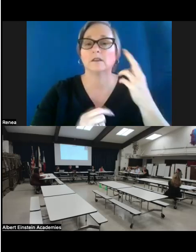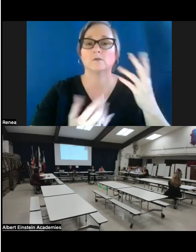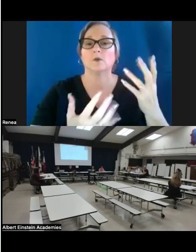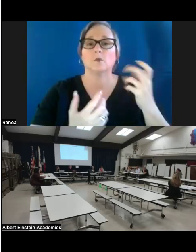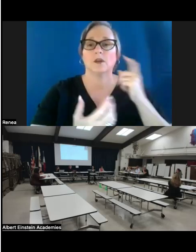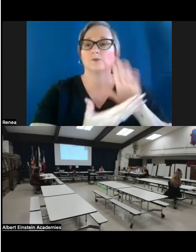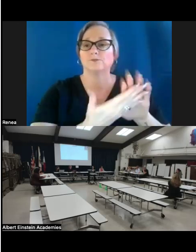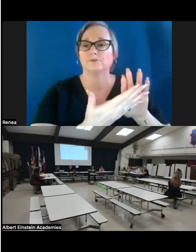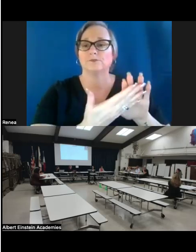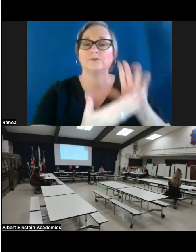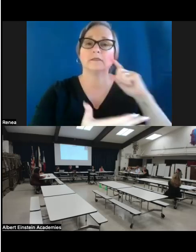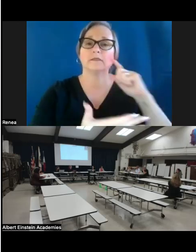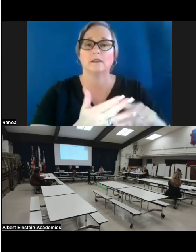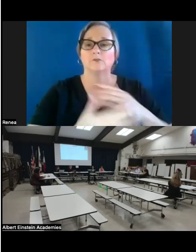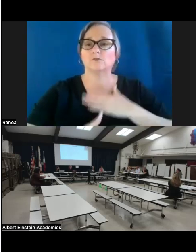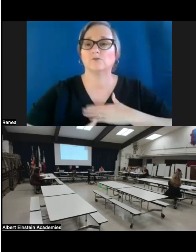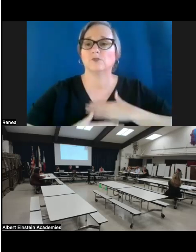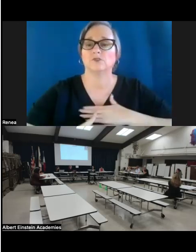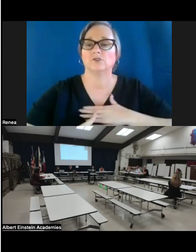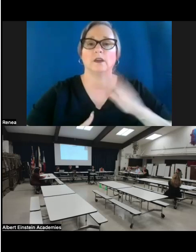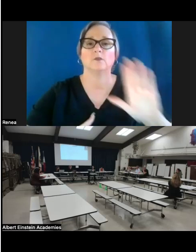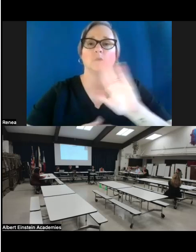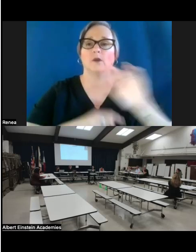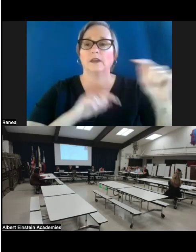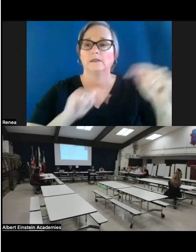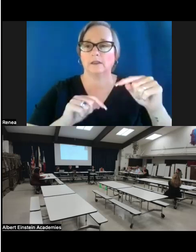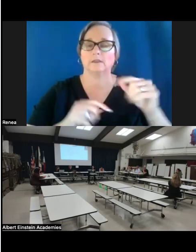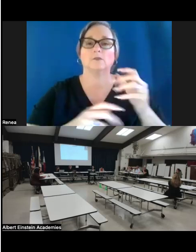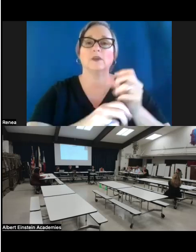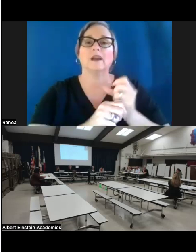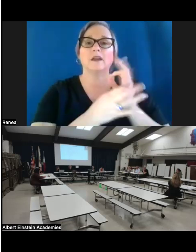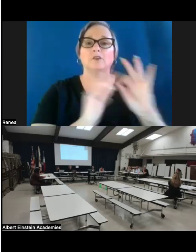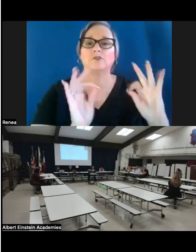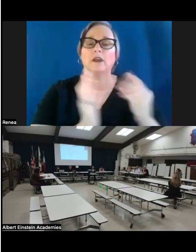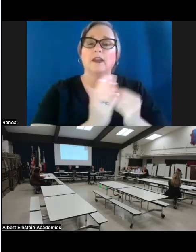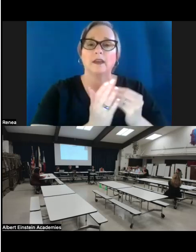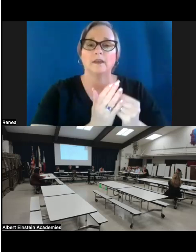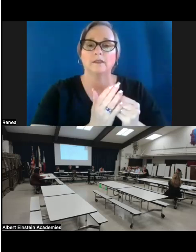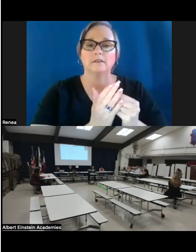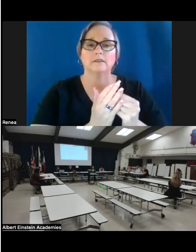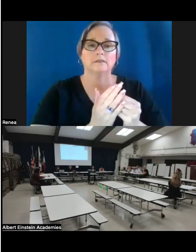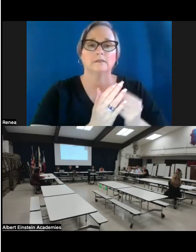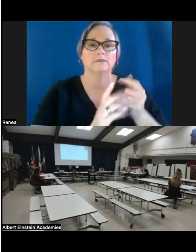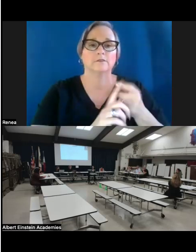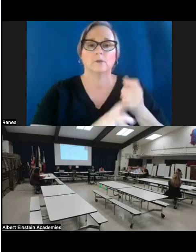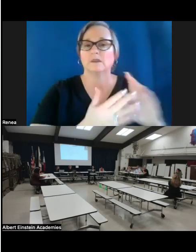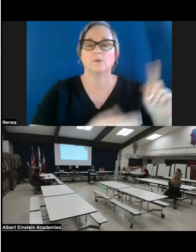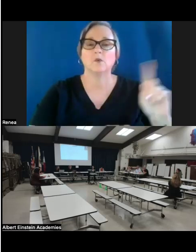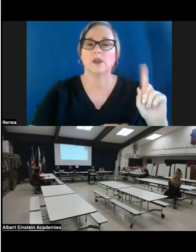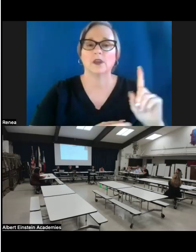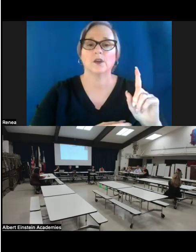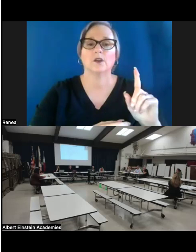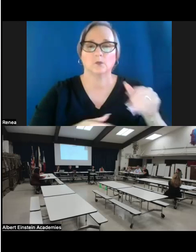attendance. We got a grant through the Friendsgiving that allowed us to buy these